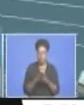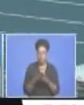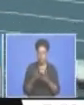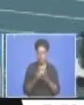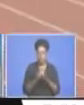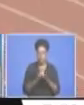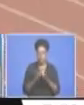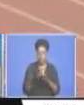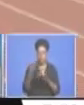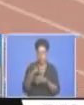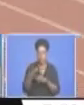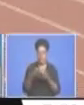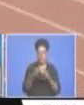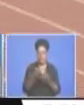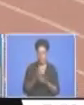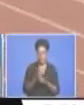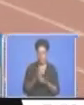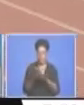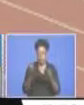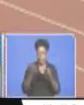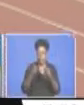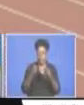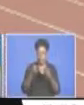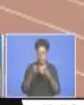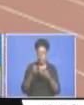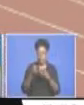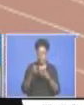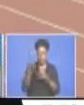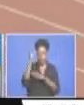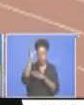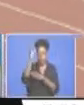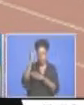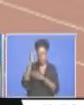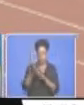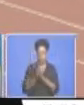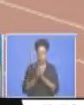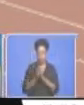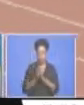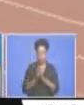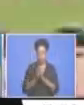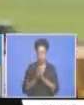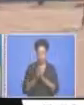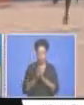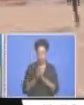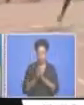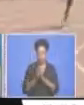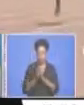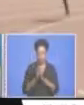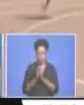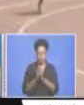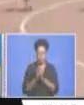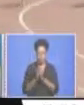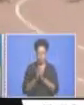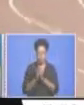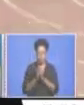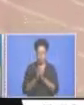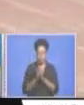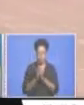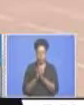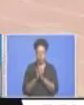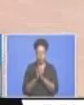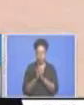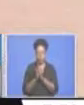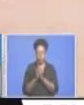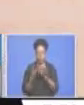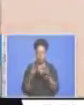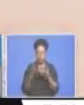over the past 2 years with no notable incidents of concern. Executive Director of the Bahamas Anti-Doping Commission, Peter Haven, tells us more.